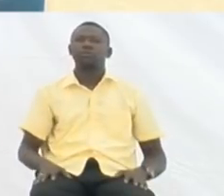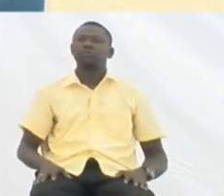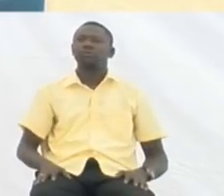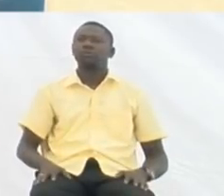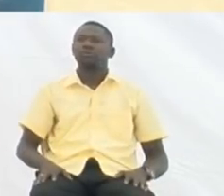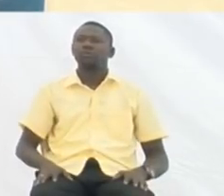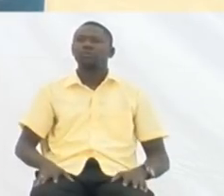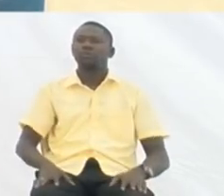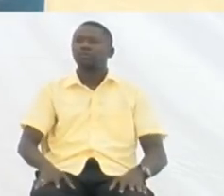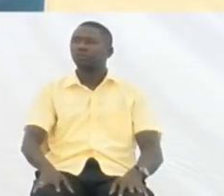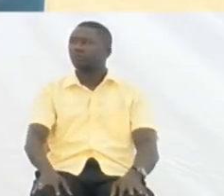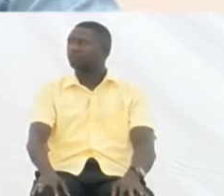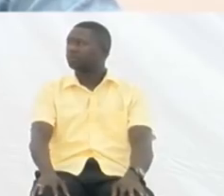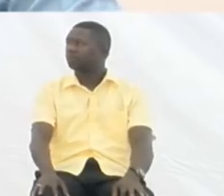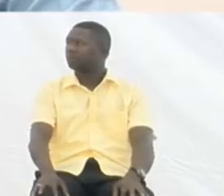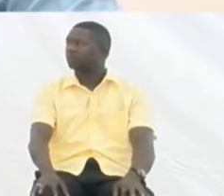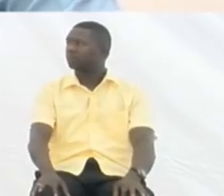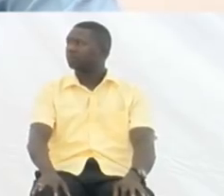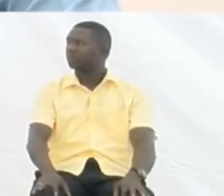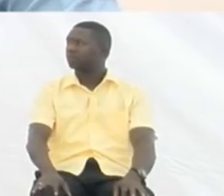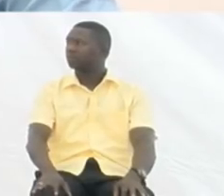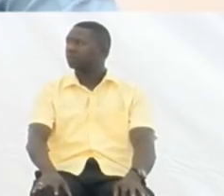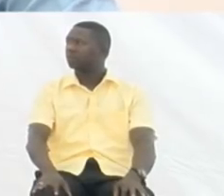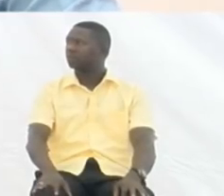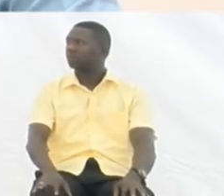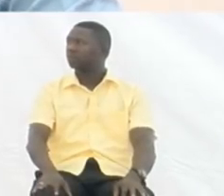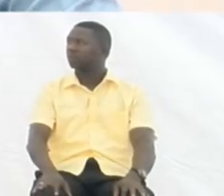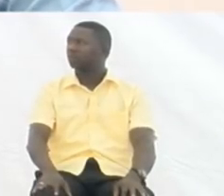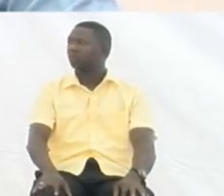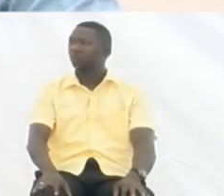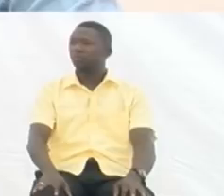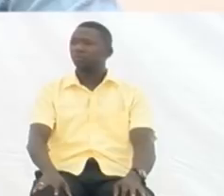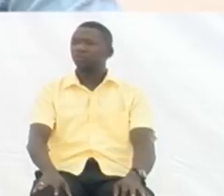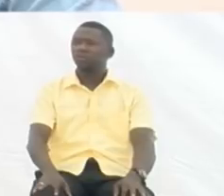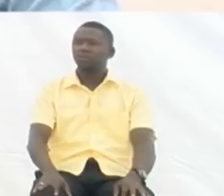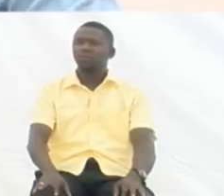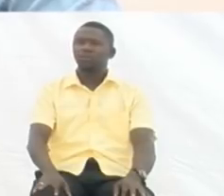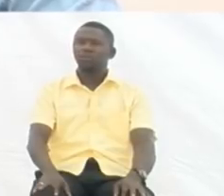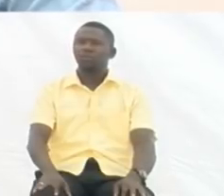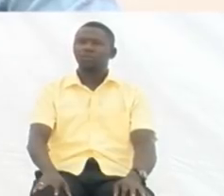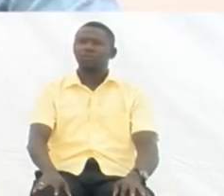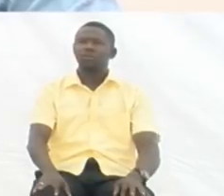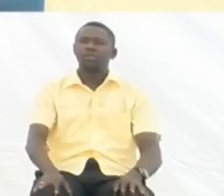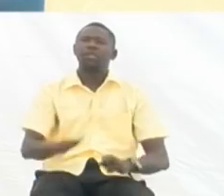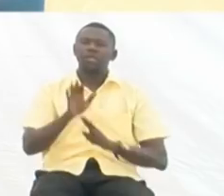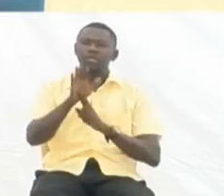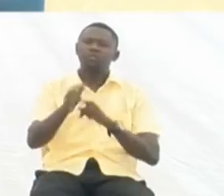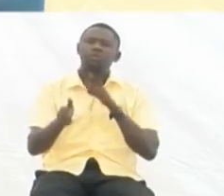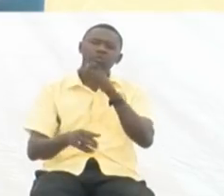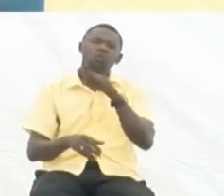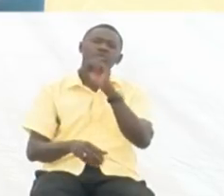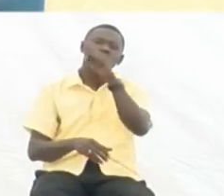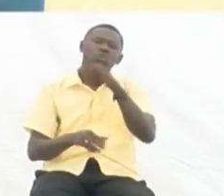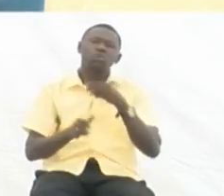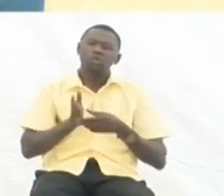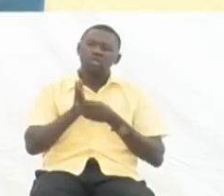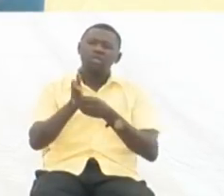send anybody to come and visit us. Itela nyaton ko ebe minno kan ni wo man itela